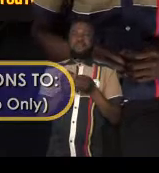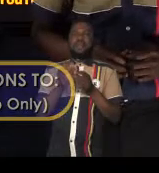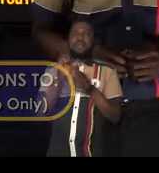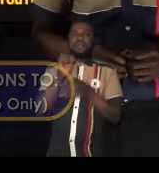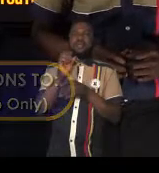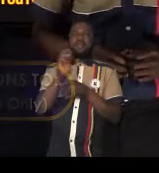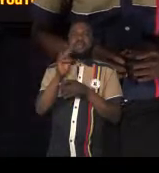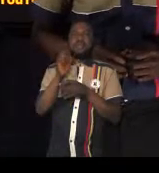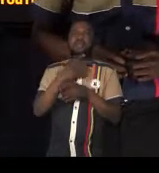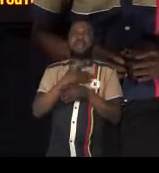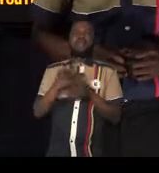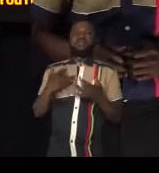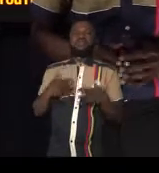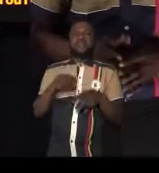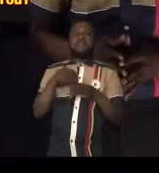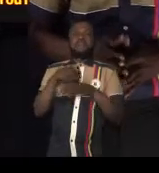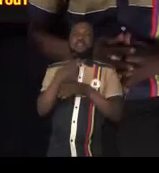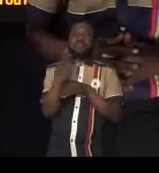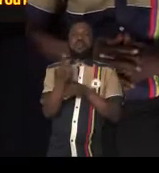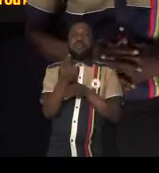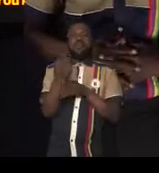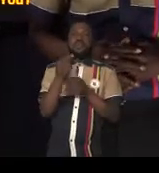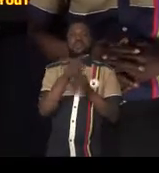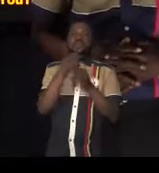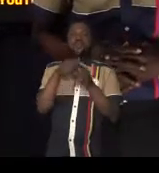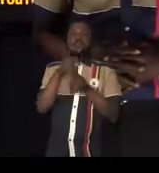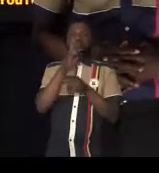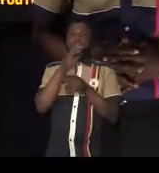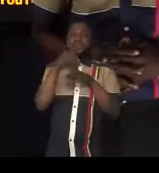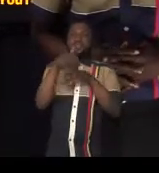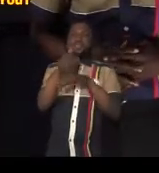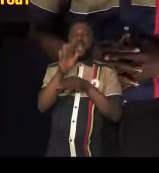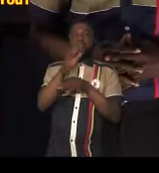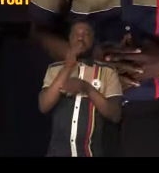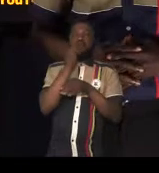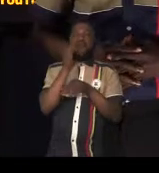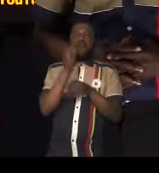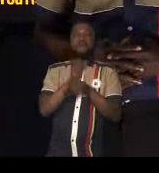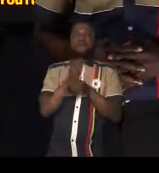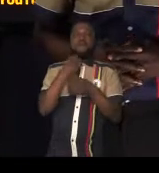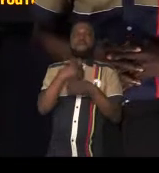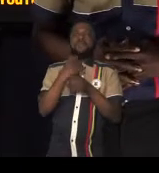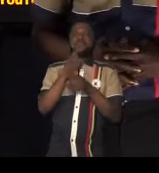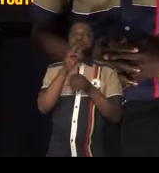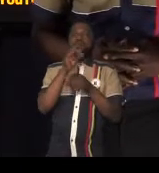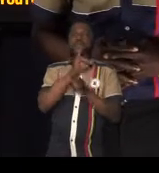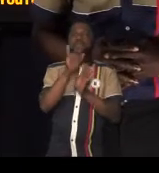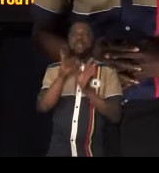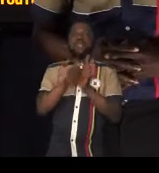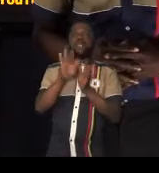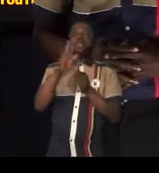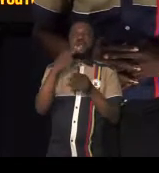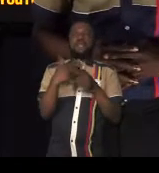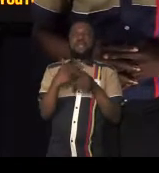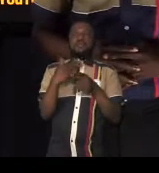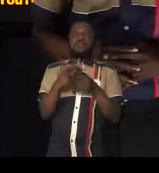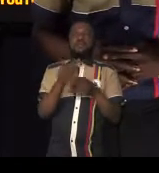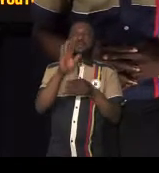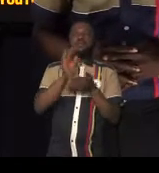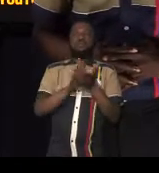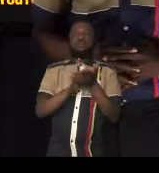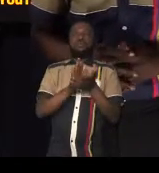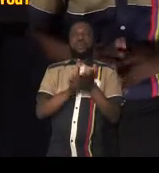number. SMS and WhatsApp messages only. And when you're sending in your homework, make sure you indicate your